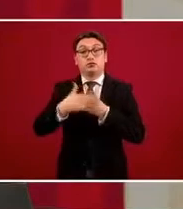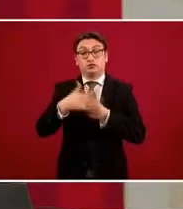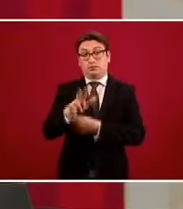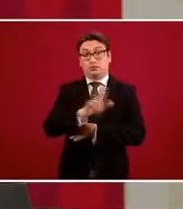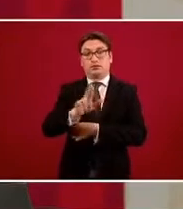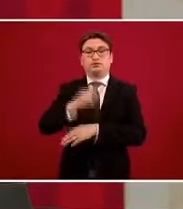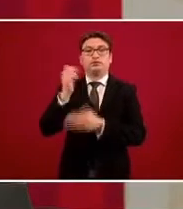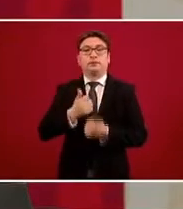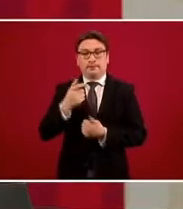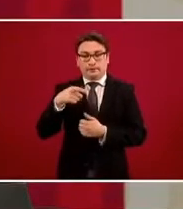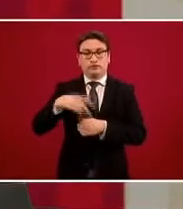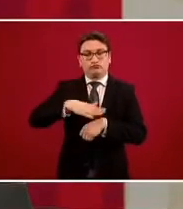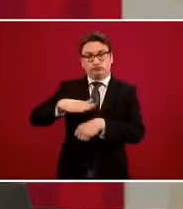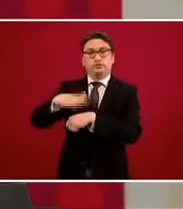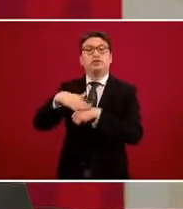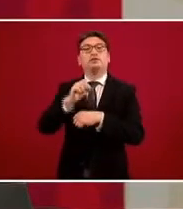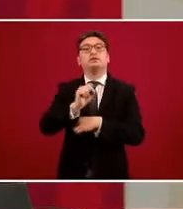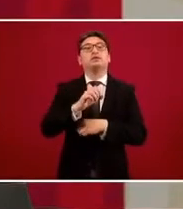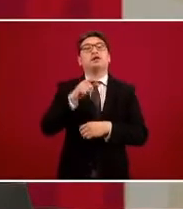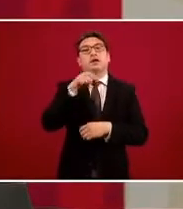Education, the